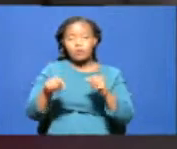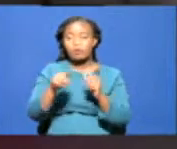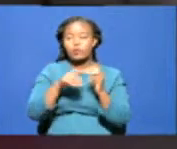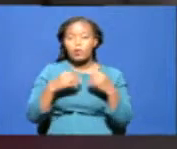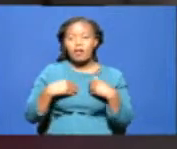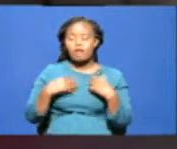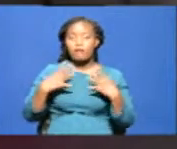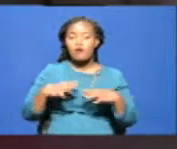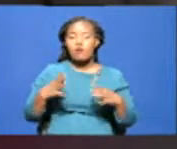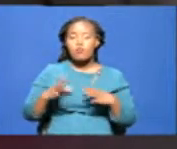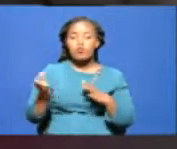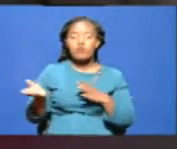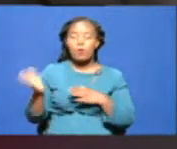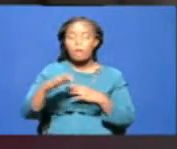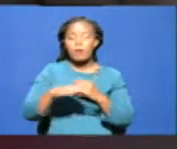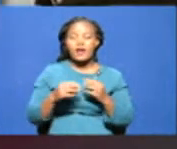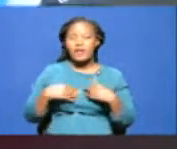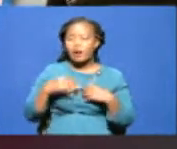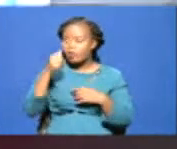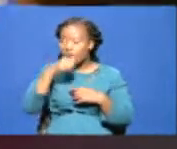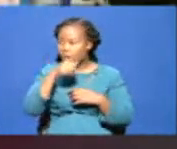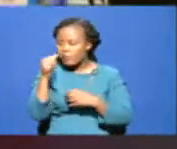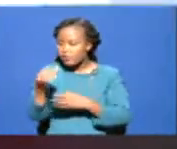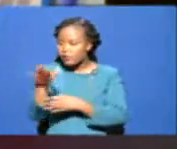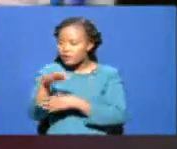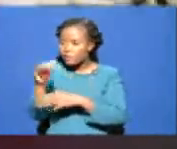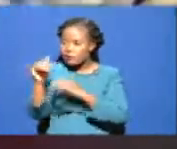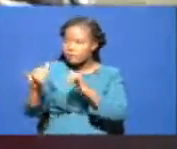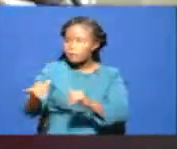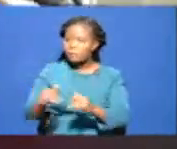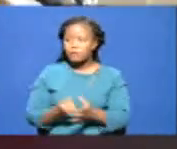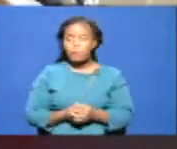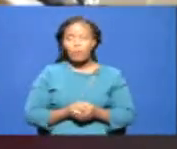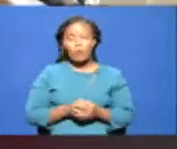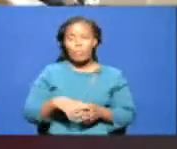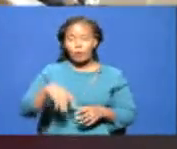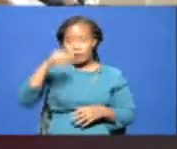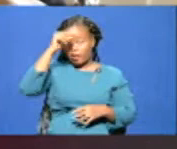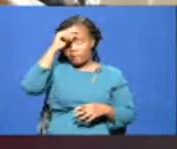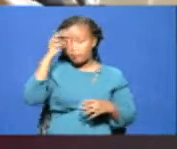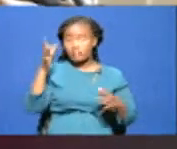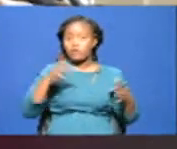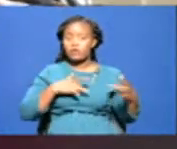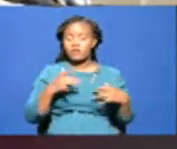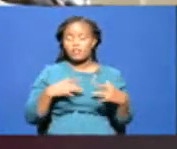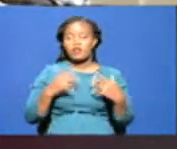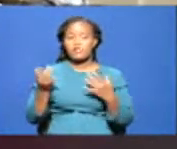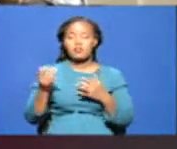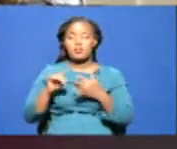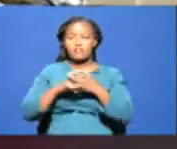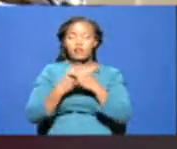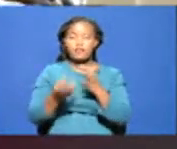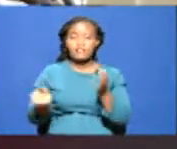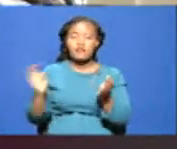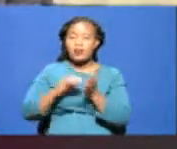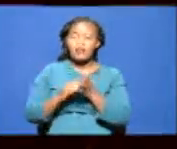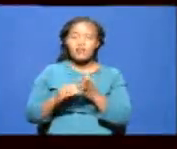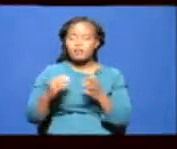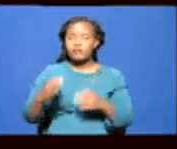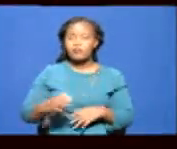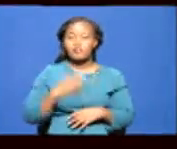place quarantine measures. Taming Omicron. Government considering reintroduction of quarantine for